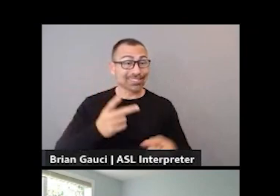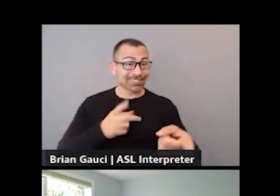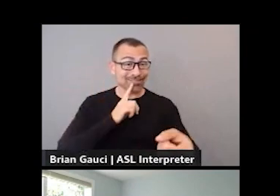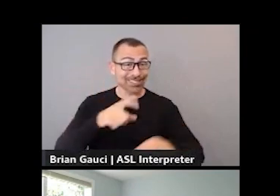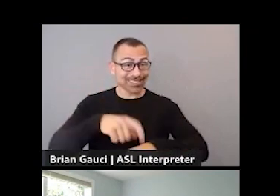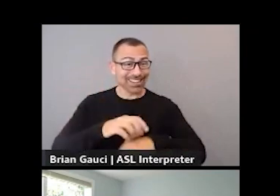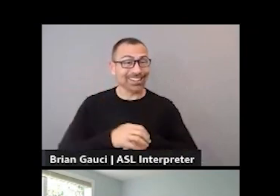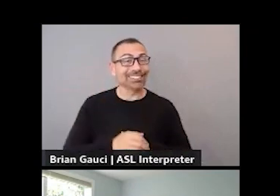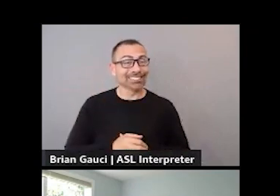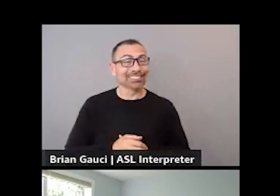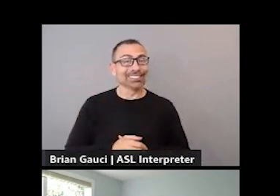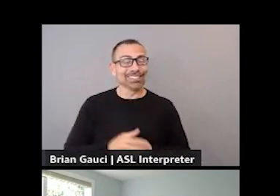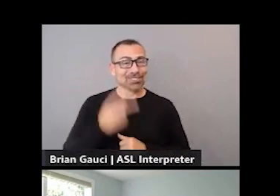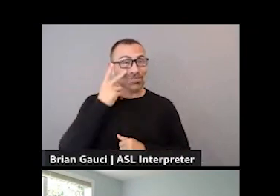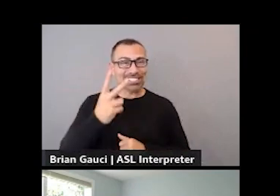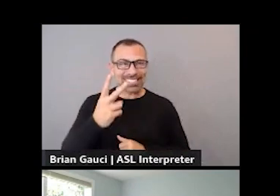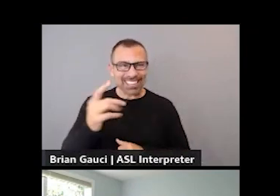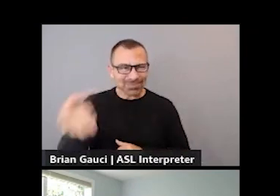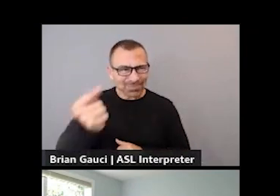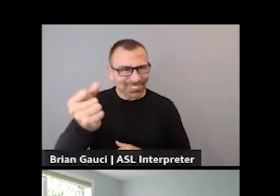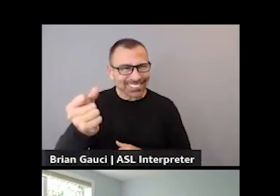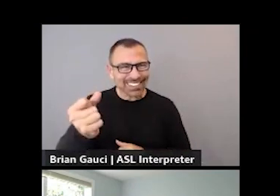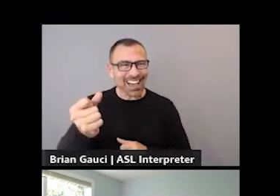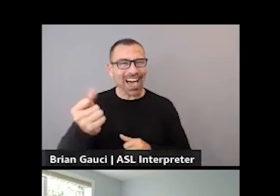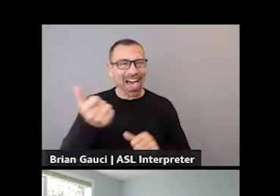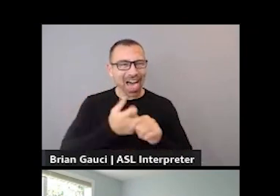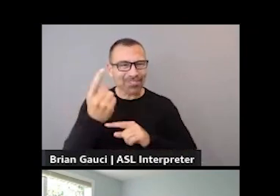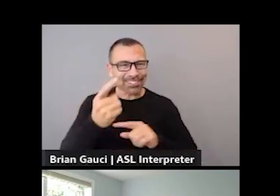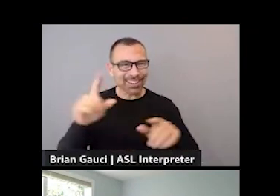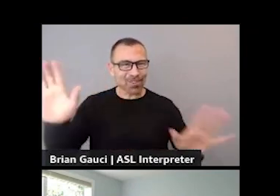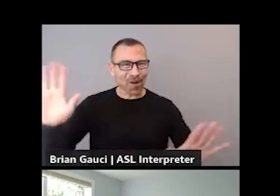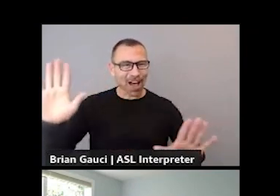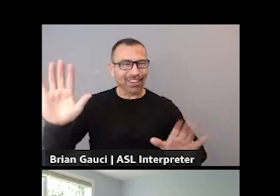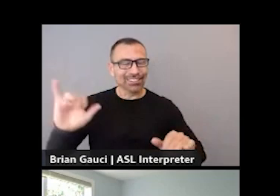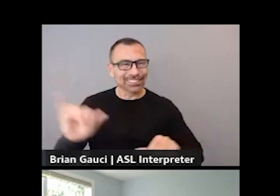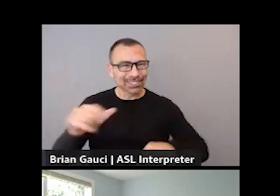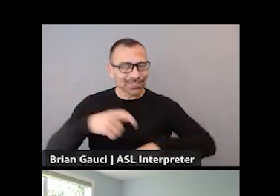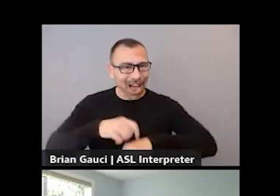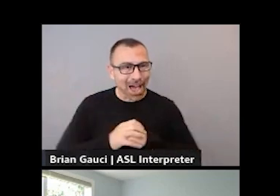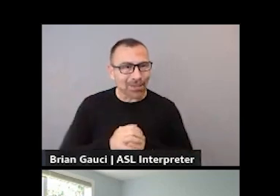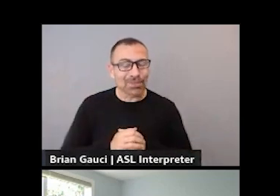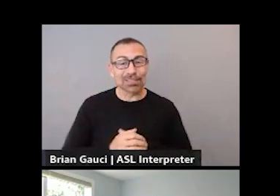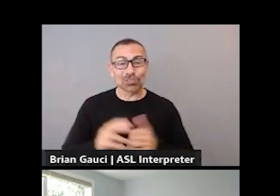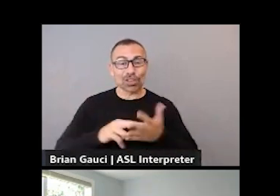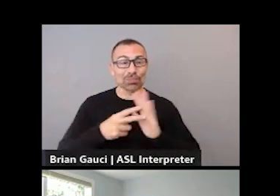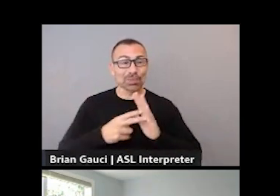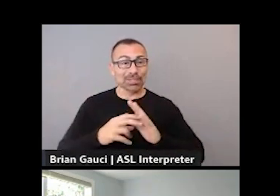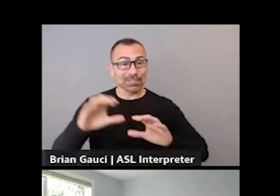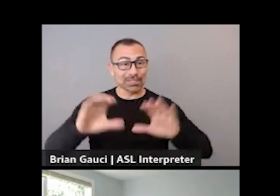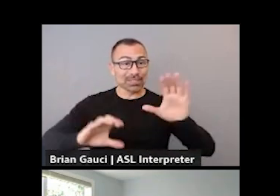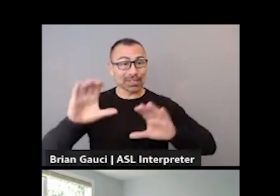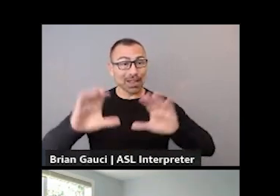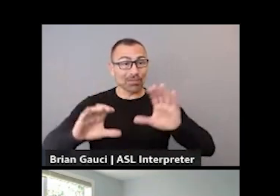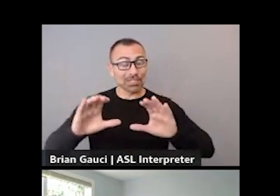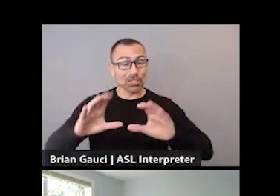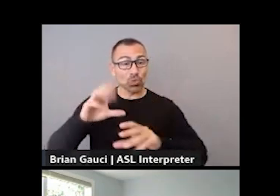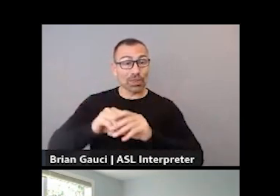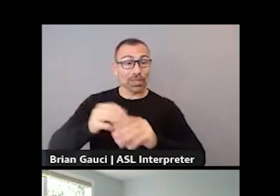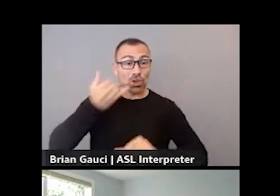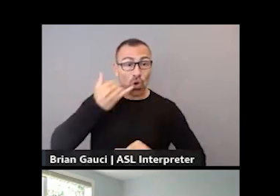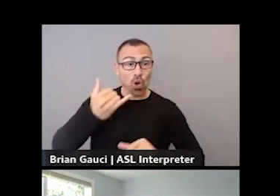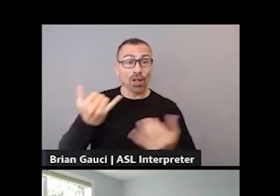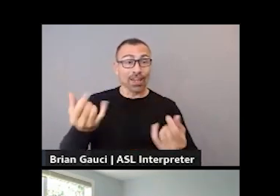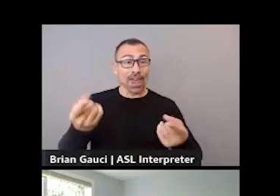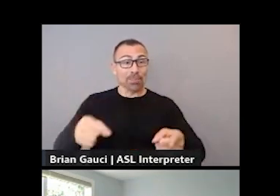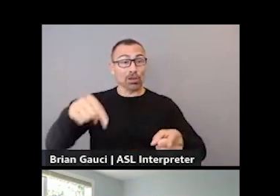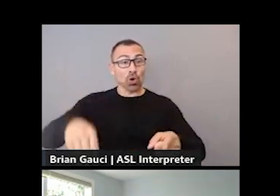wow, you see how everyone was in sync there? So that means the conversation we're having in the call and the conversation back and forth in the application, that's real time.